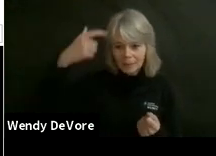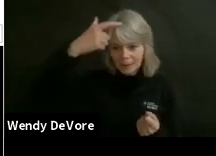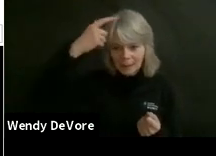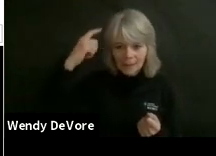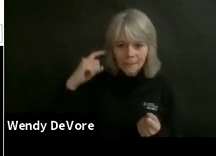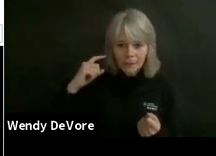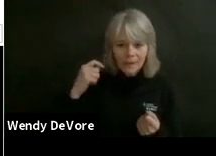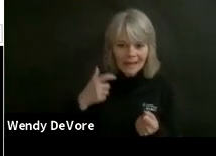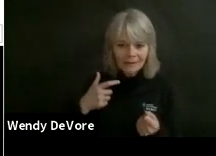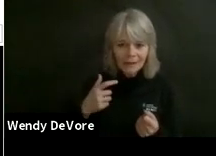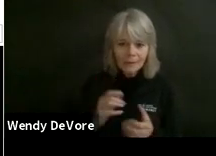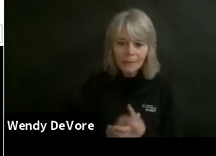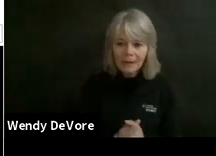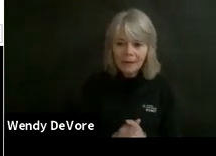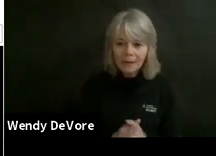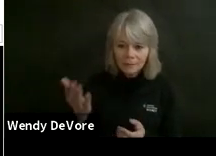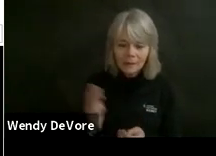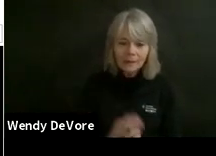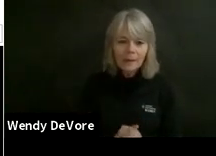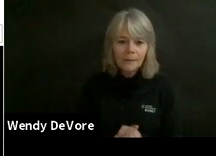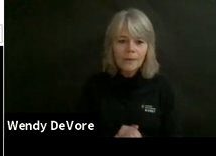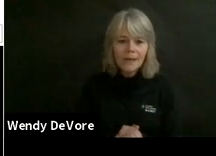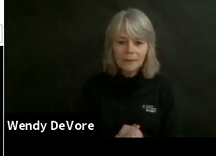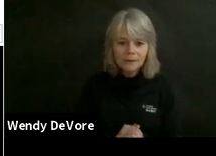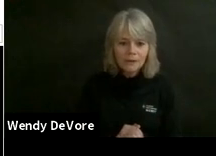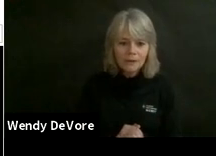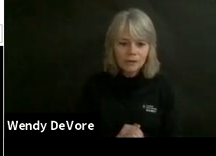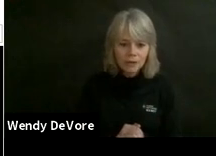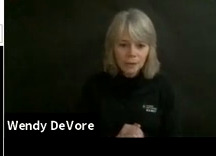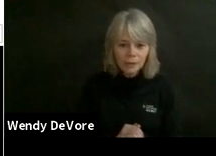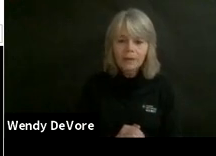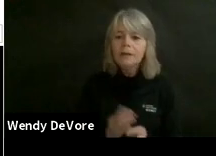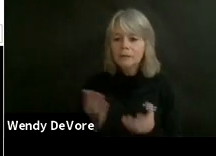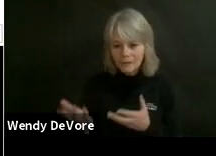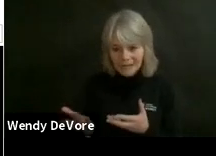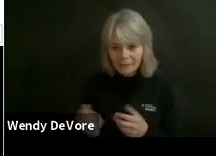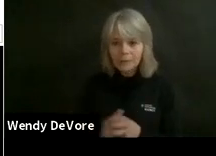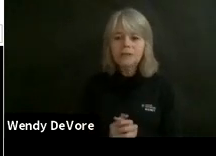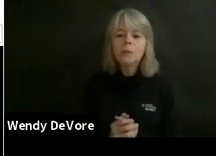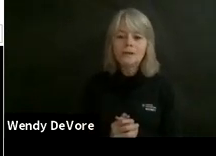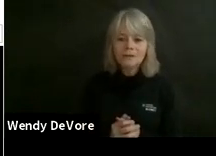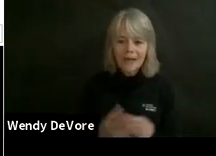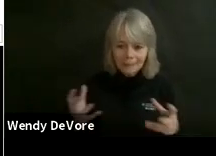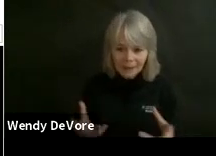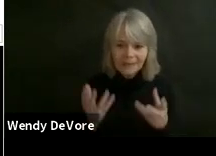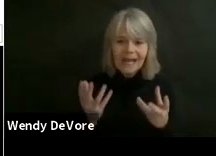available, you know, the headset with the microphone, one that Chris just showed. So the staff person wears that because it